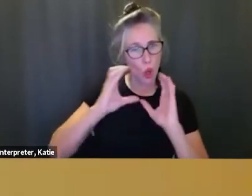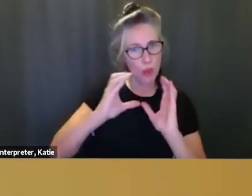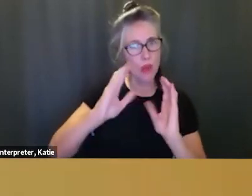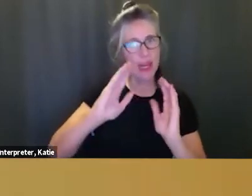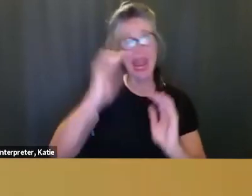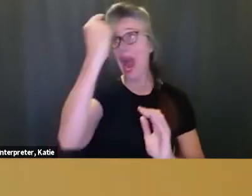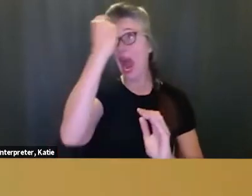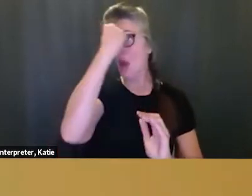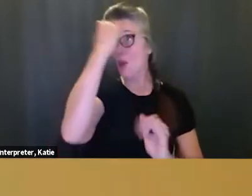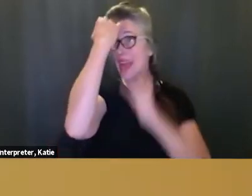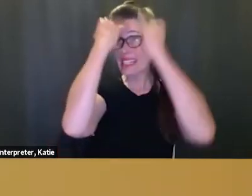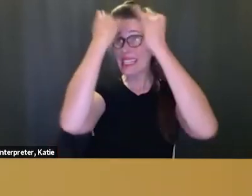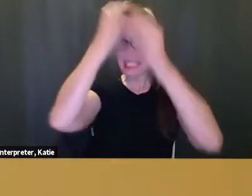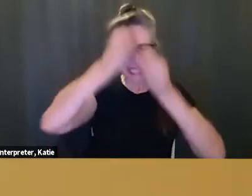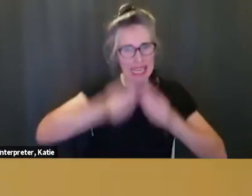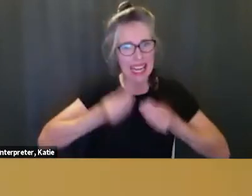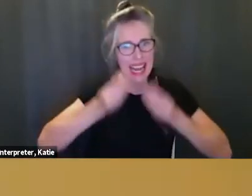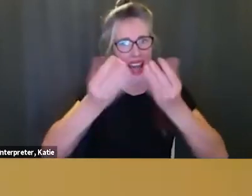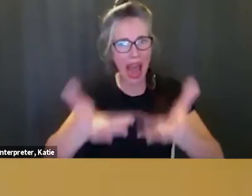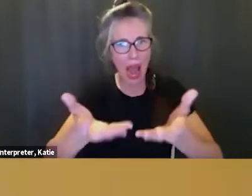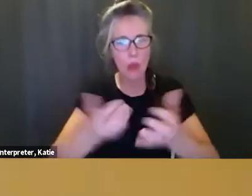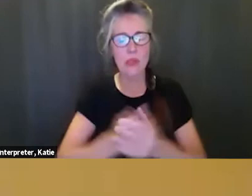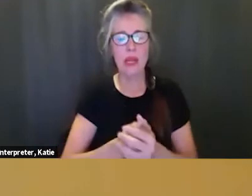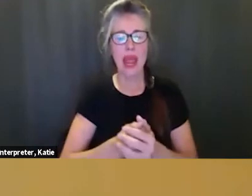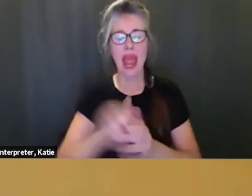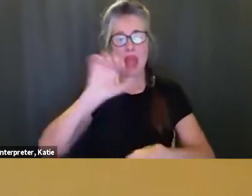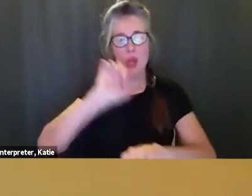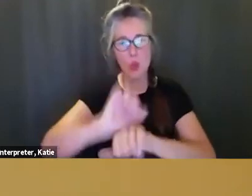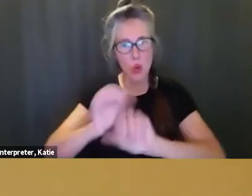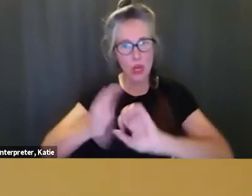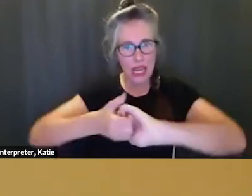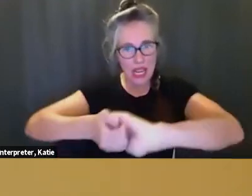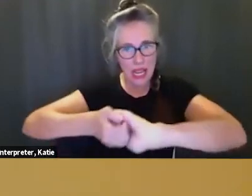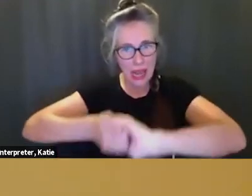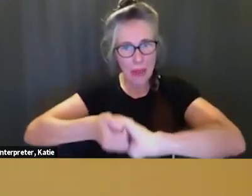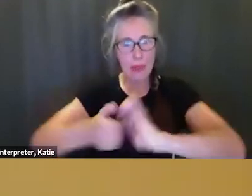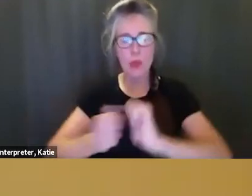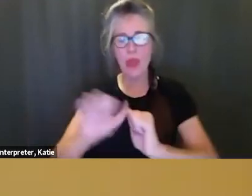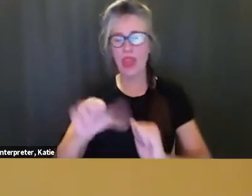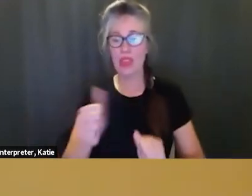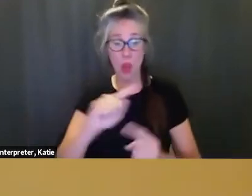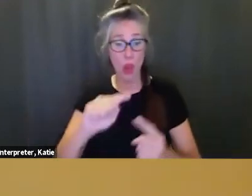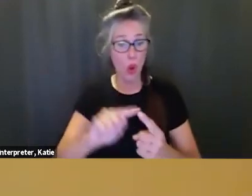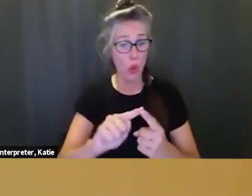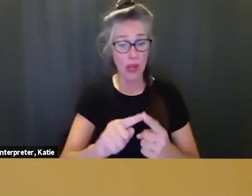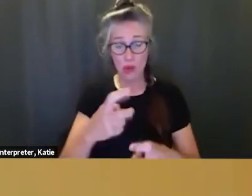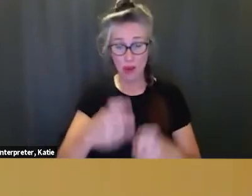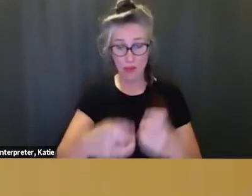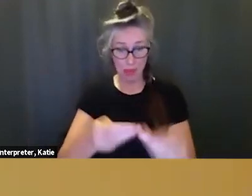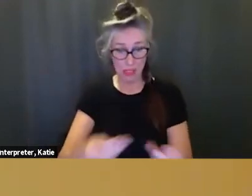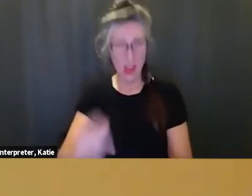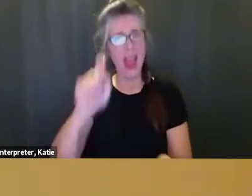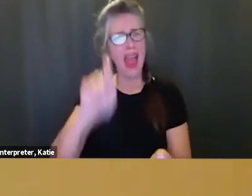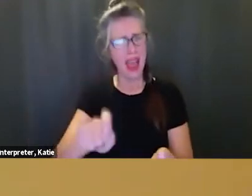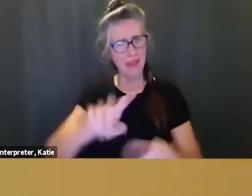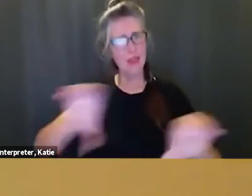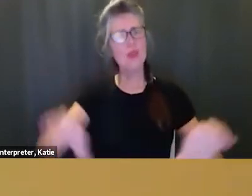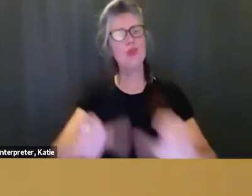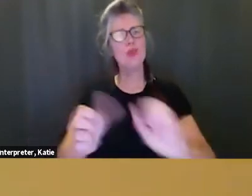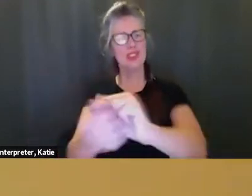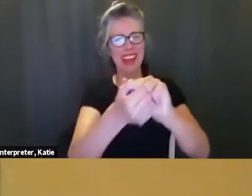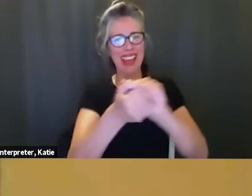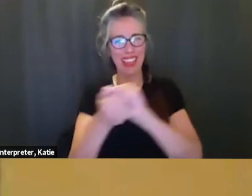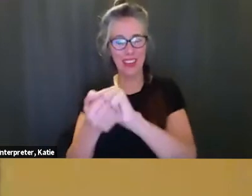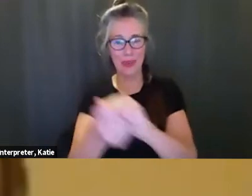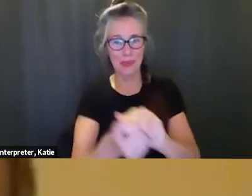out, and then collaborating, working with others. Because when we're solving problems, we have to do this together. So